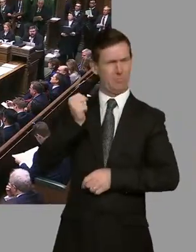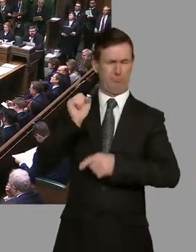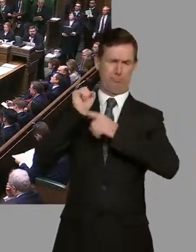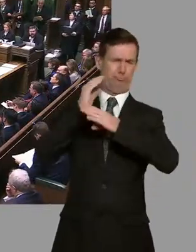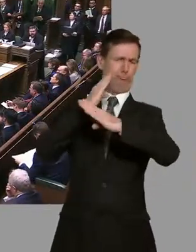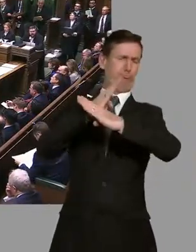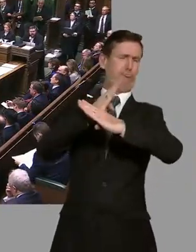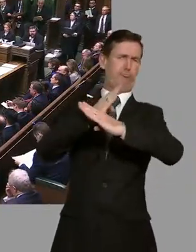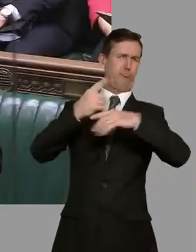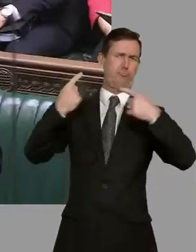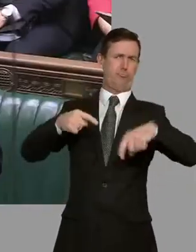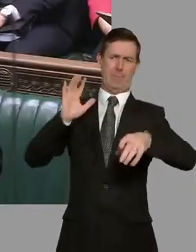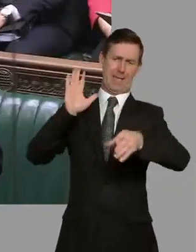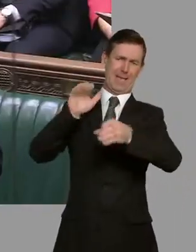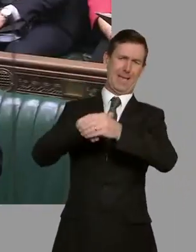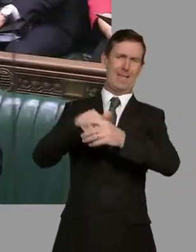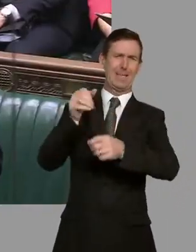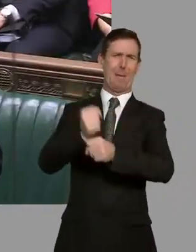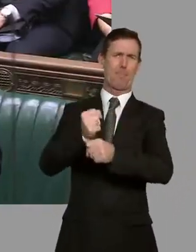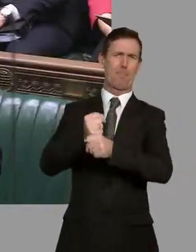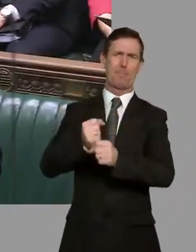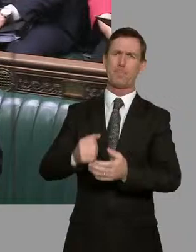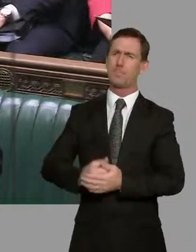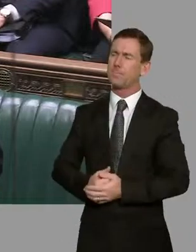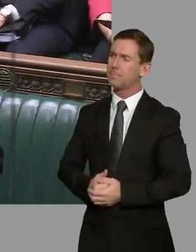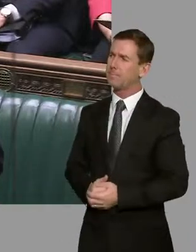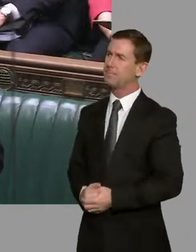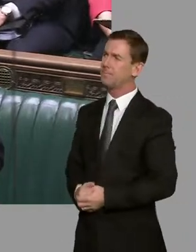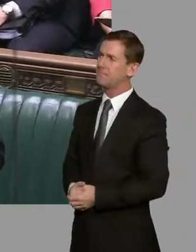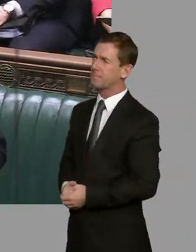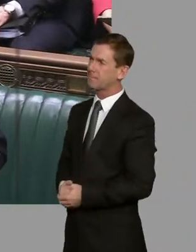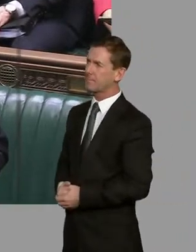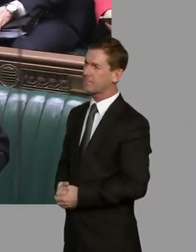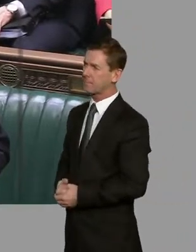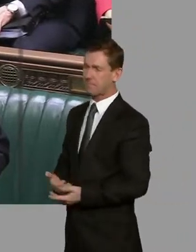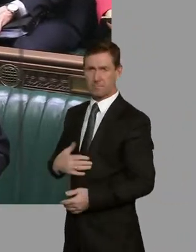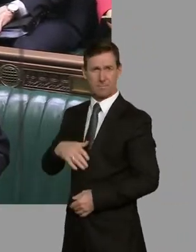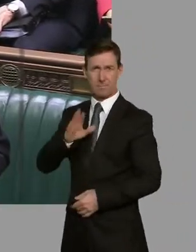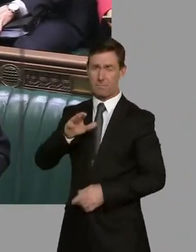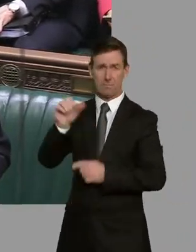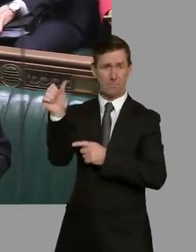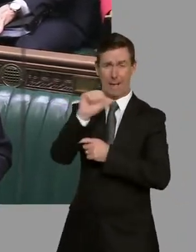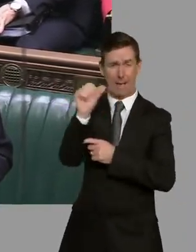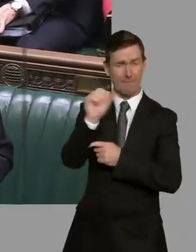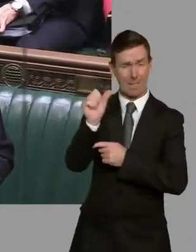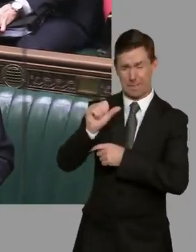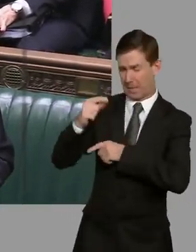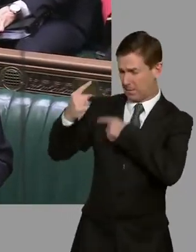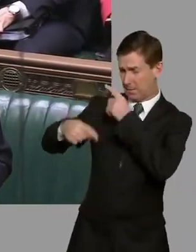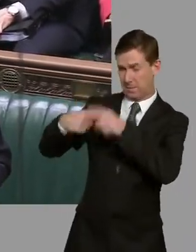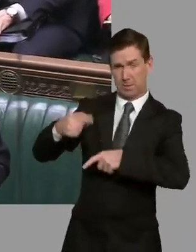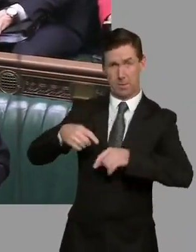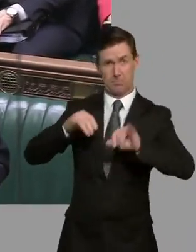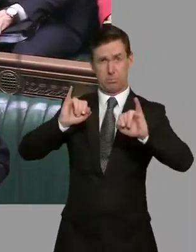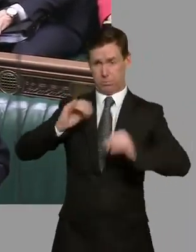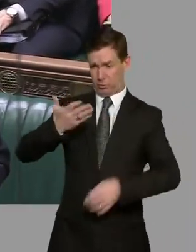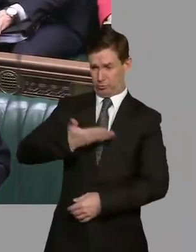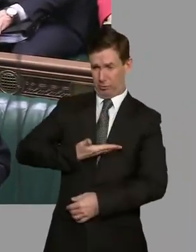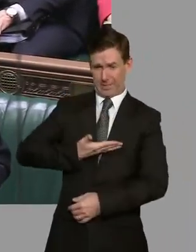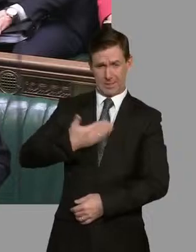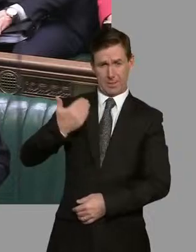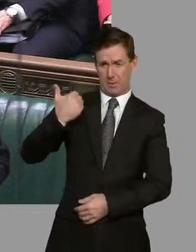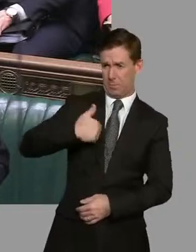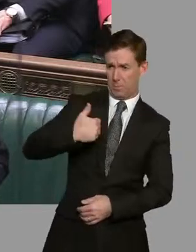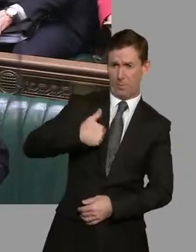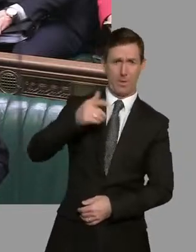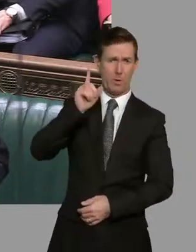erosion of the rights of women and girls in Afghanistan. And we all should condemn that suppression of freedoms in the strongest